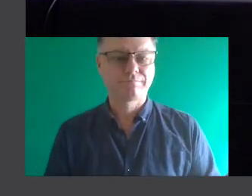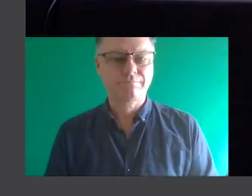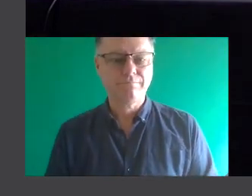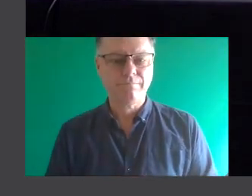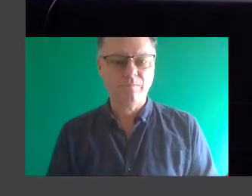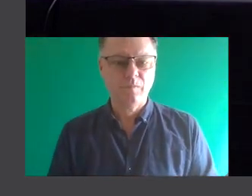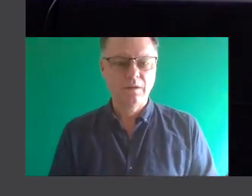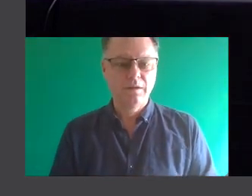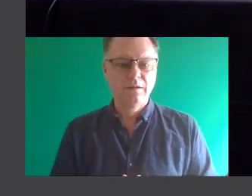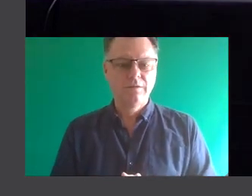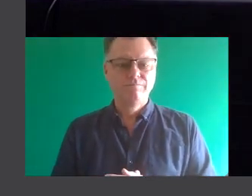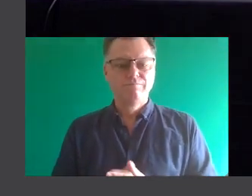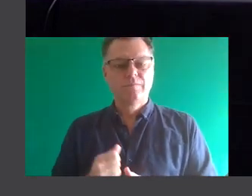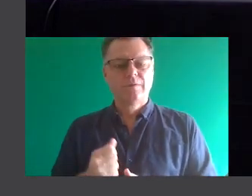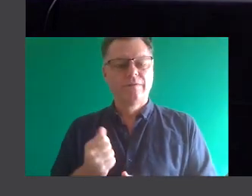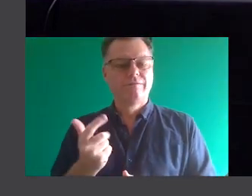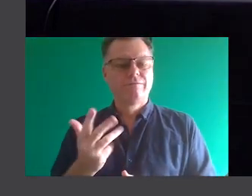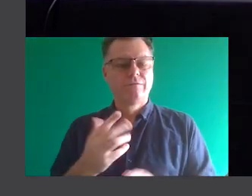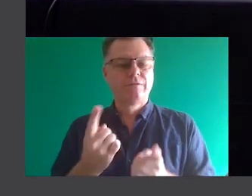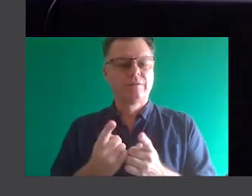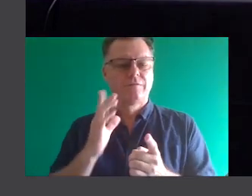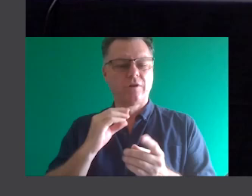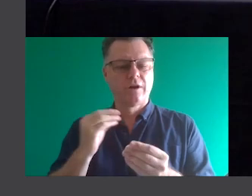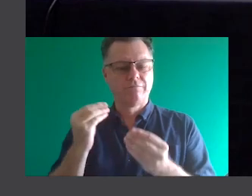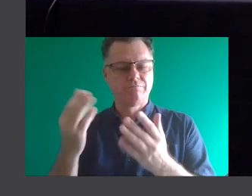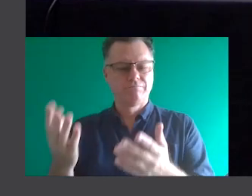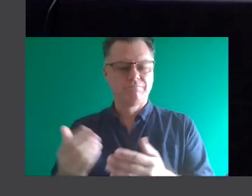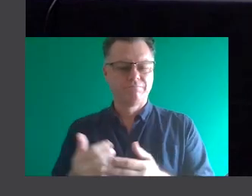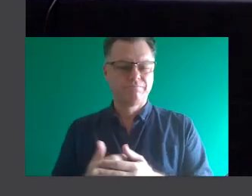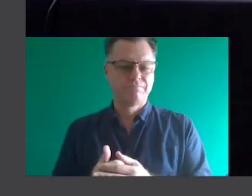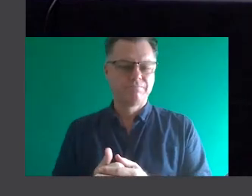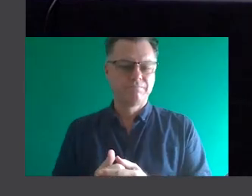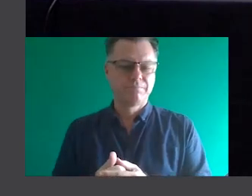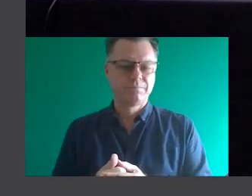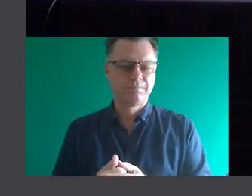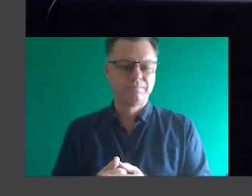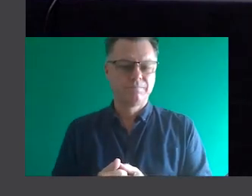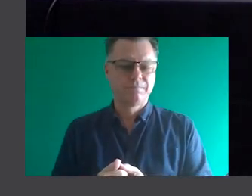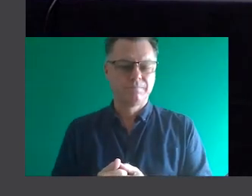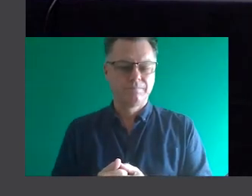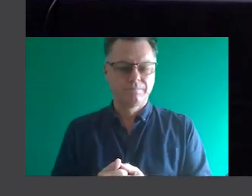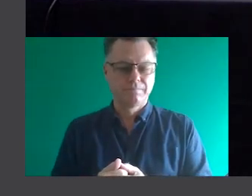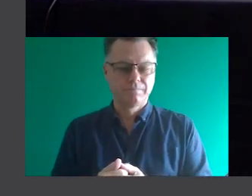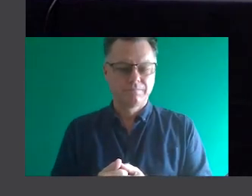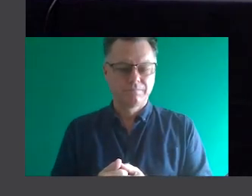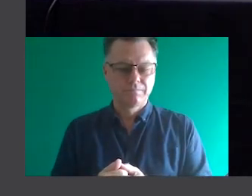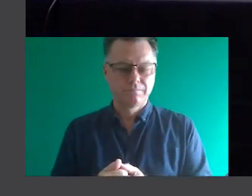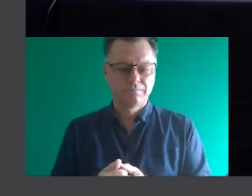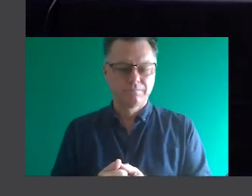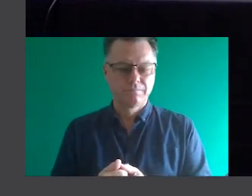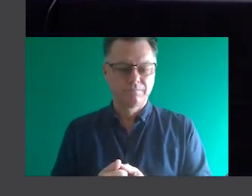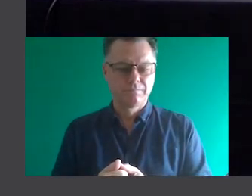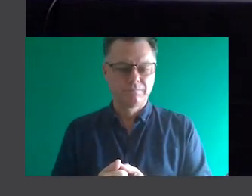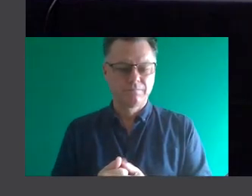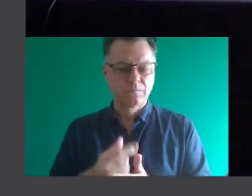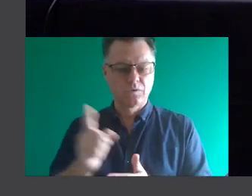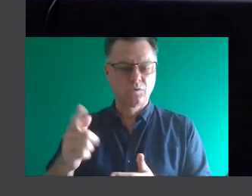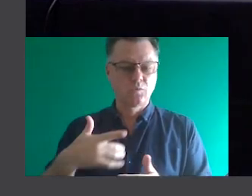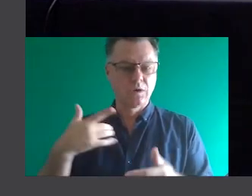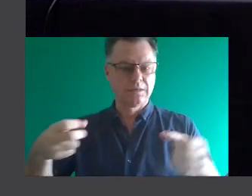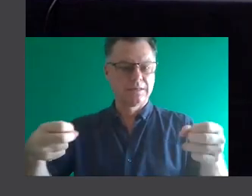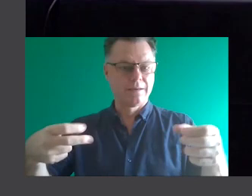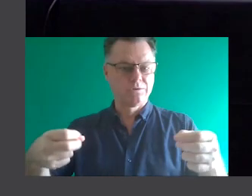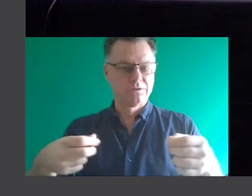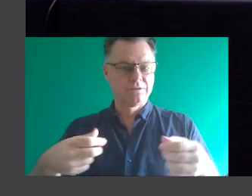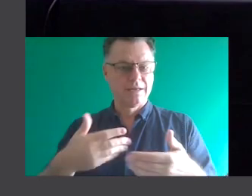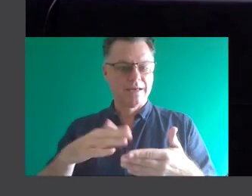today. But just a couple of things before I hand over to our first speaker, a few housekeeping matters. If you would